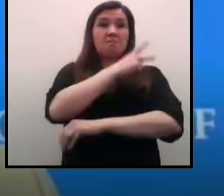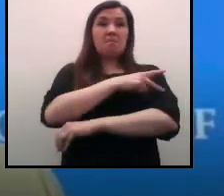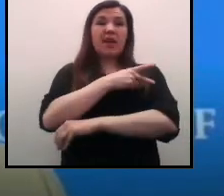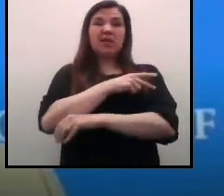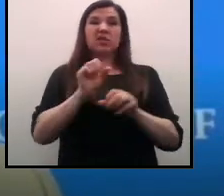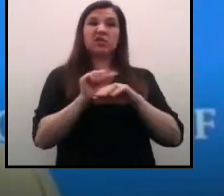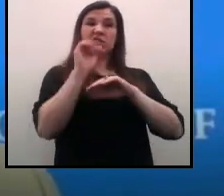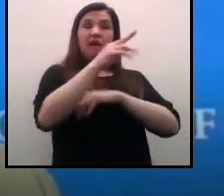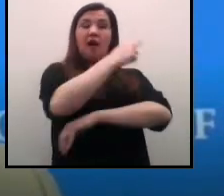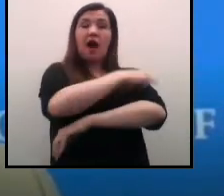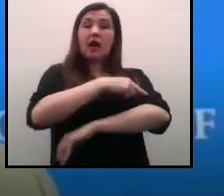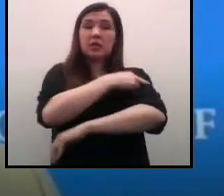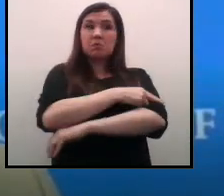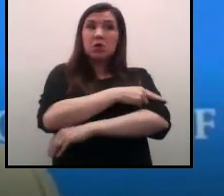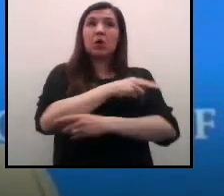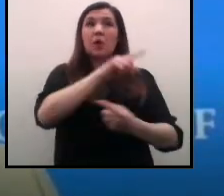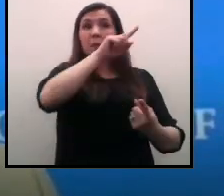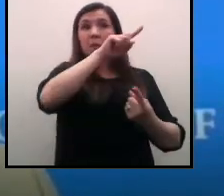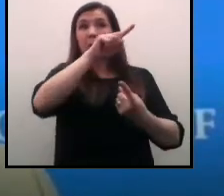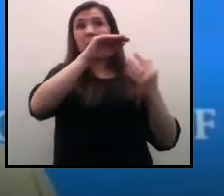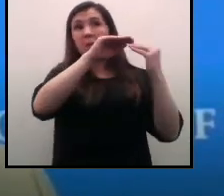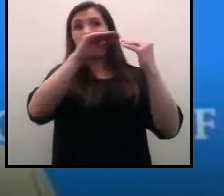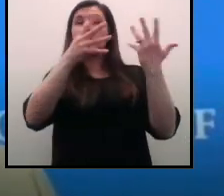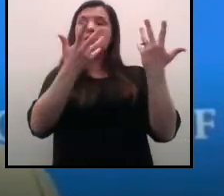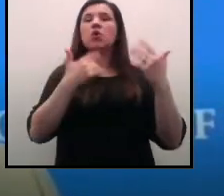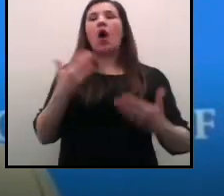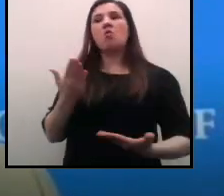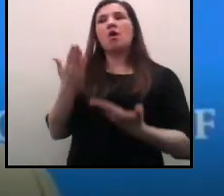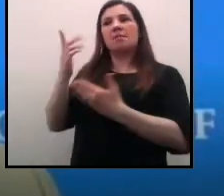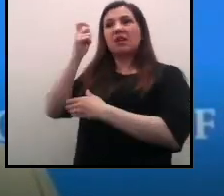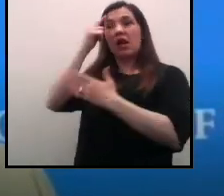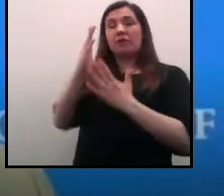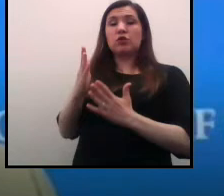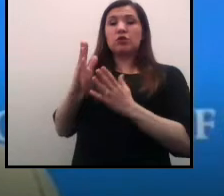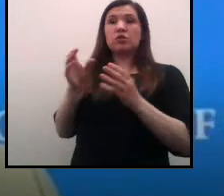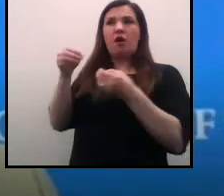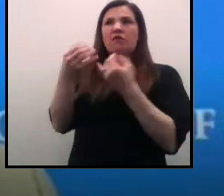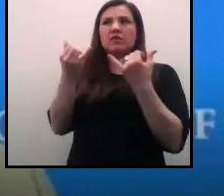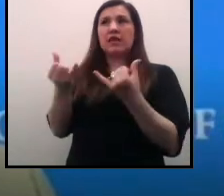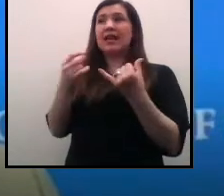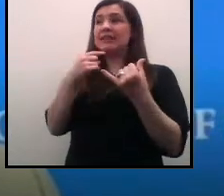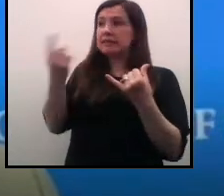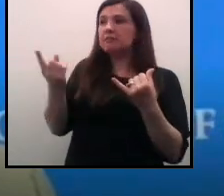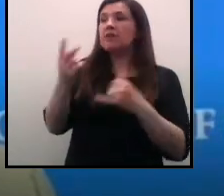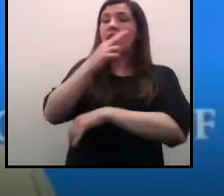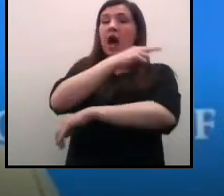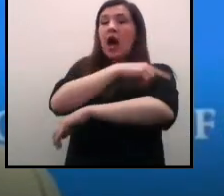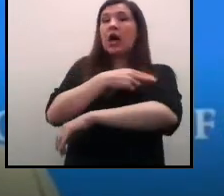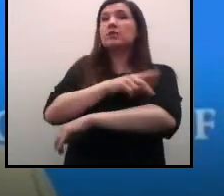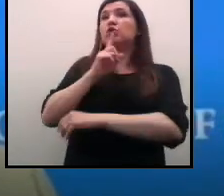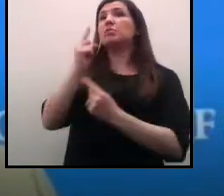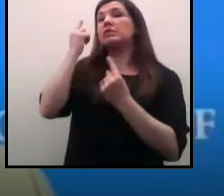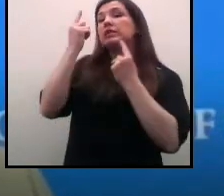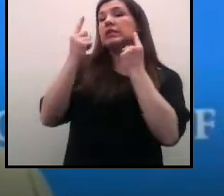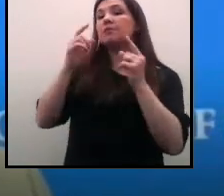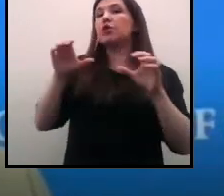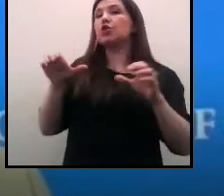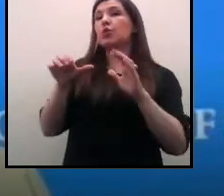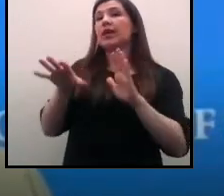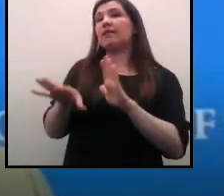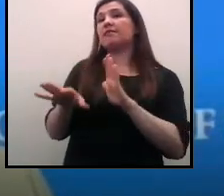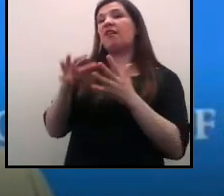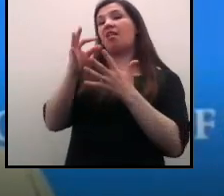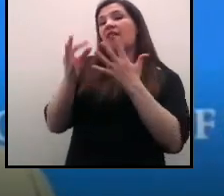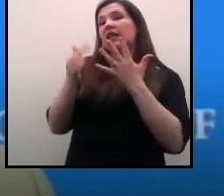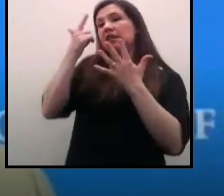point that I made a recommendation to the Governor's office today that hospitals should be considered for potentially doing elective surgeries